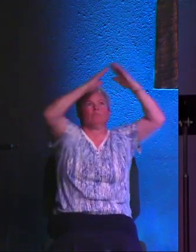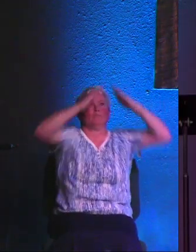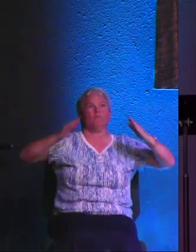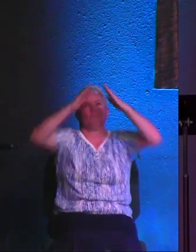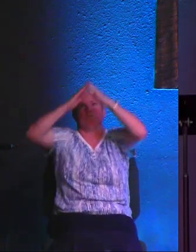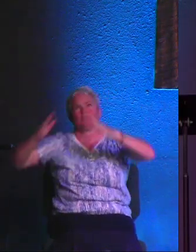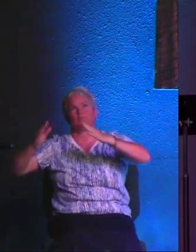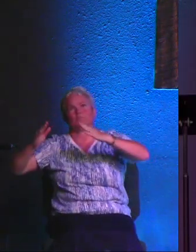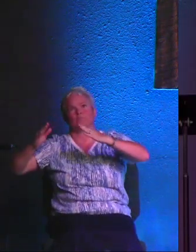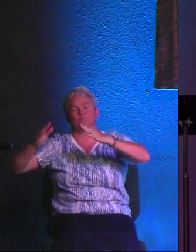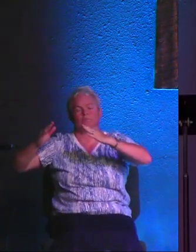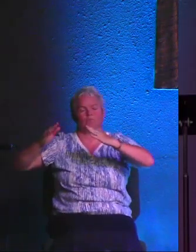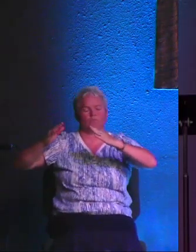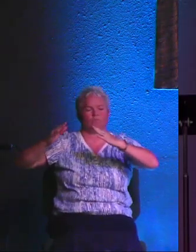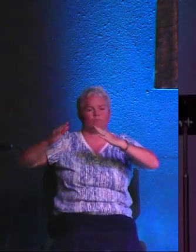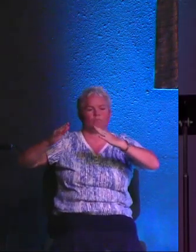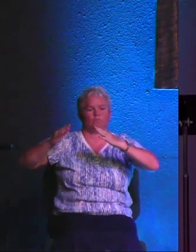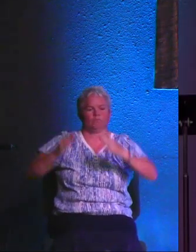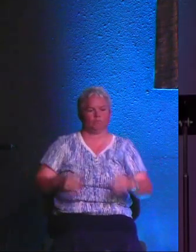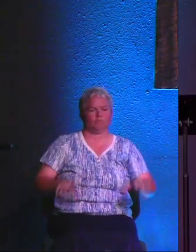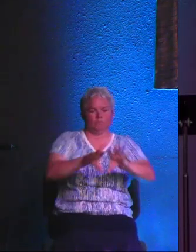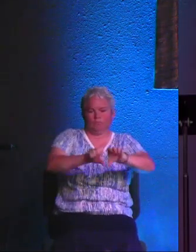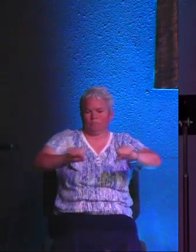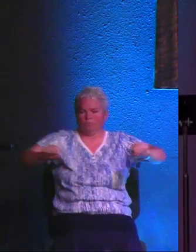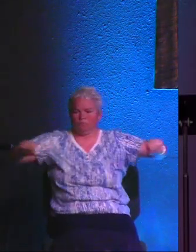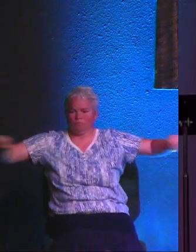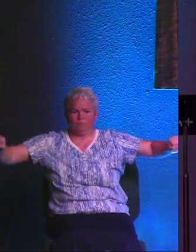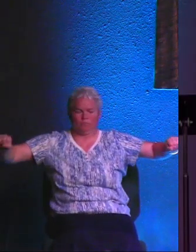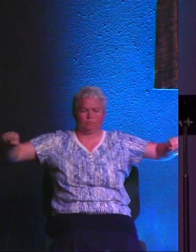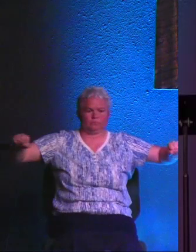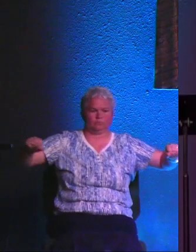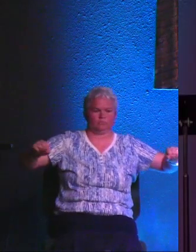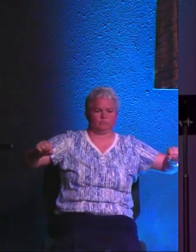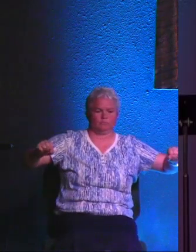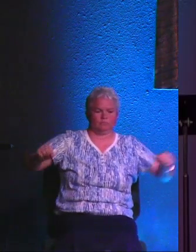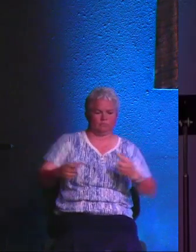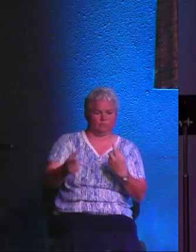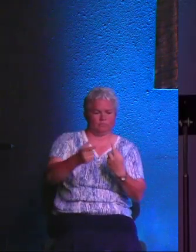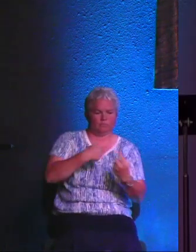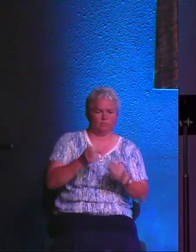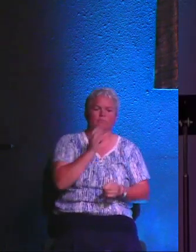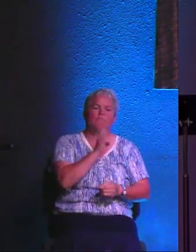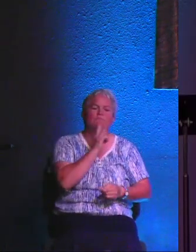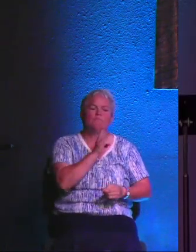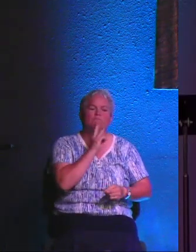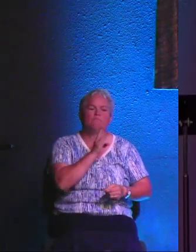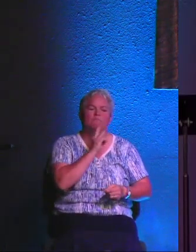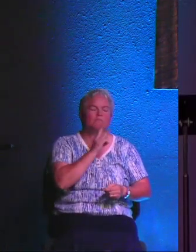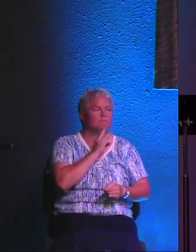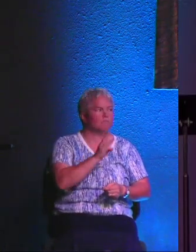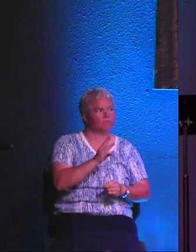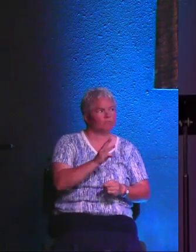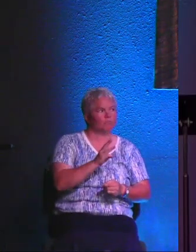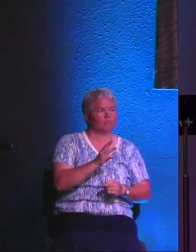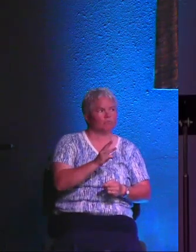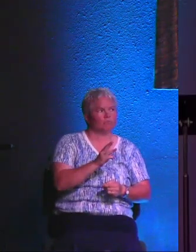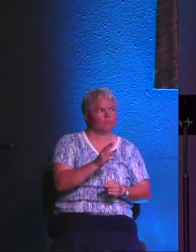tent and lays the beams of his upper chambers on their waters.